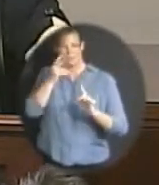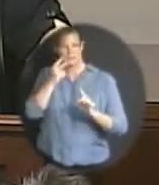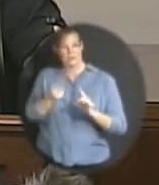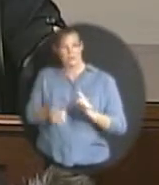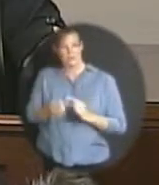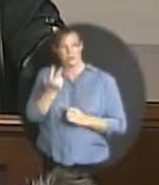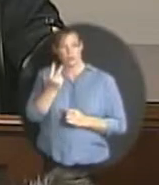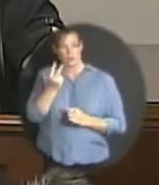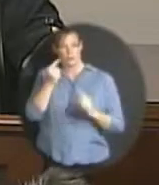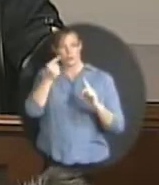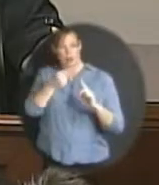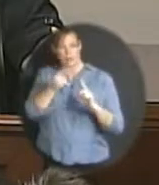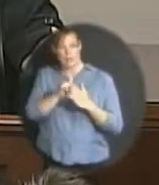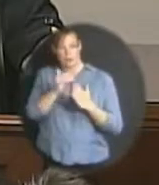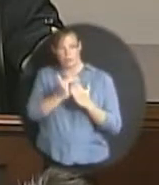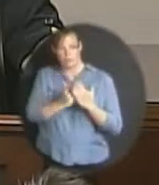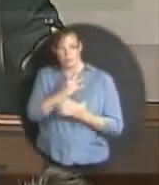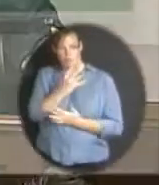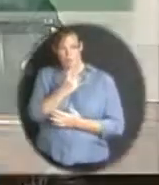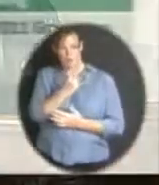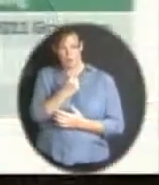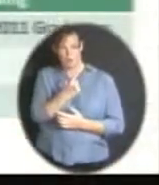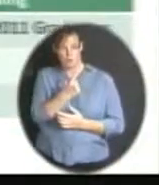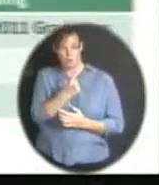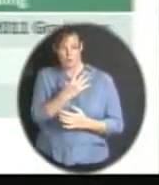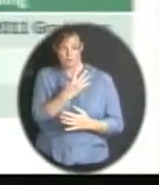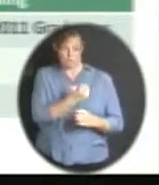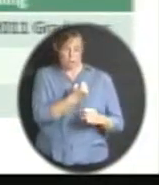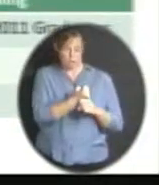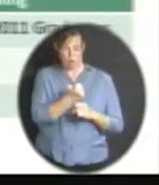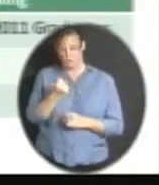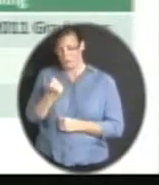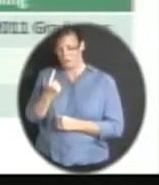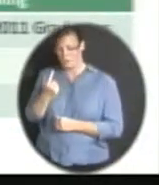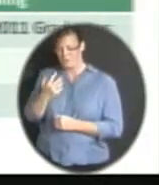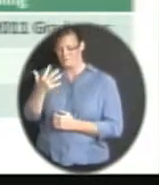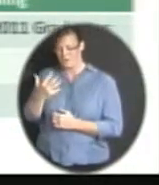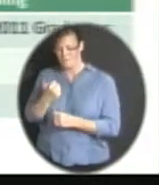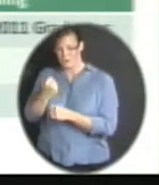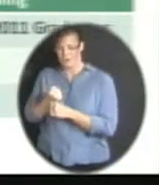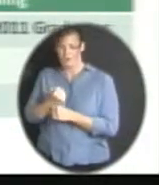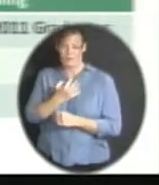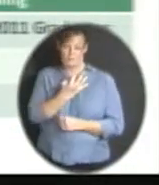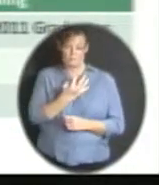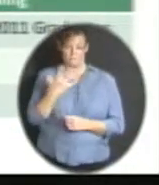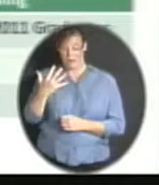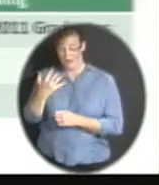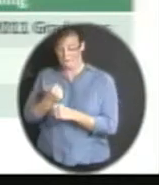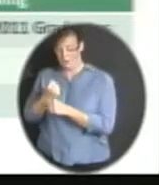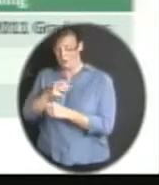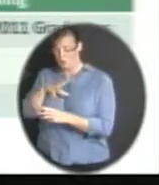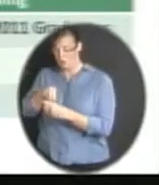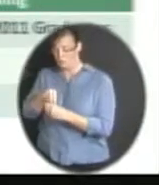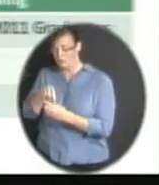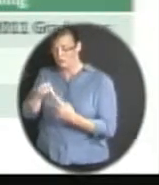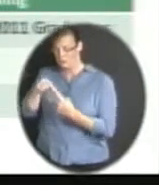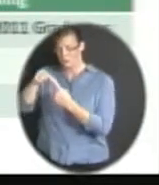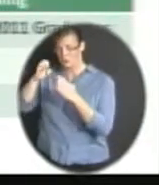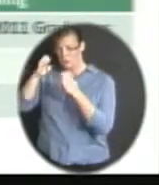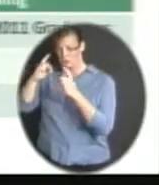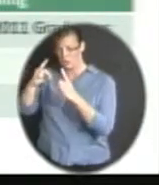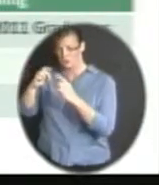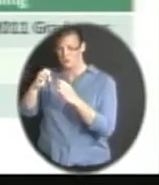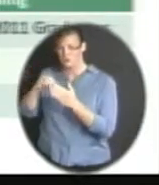two targets there listed. One is a 4-year cohort, one is a 5-year. The 5-year cohort group is the one that includes special education